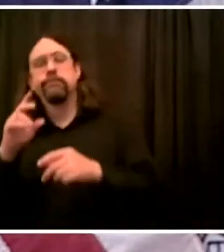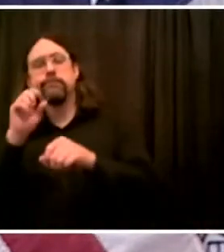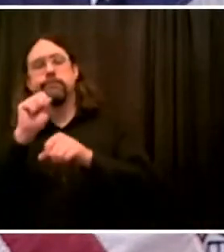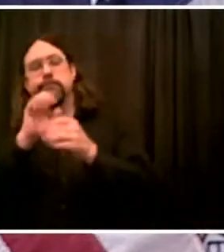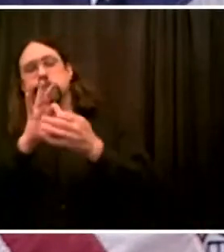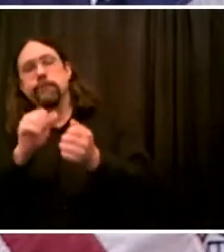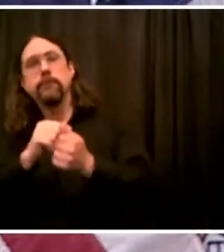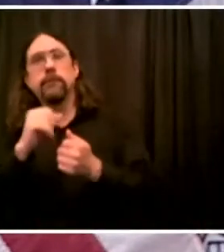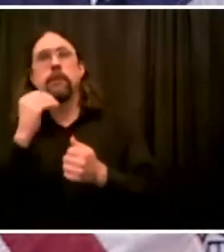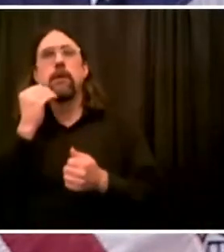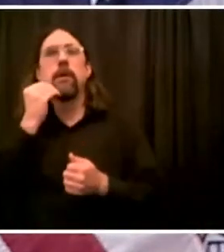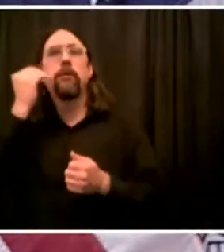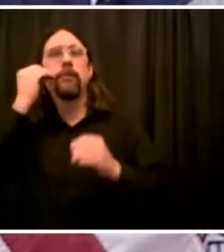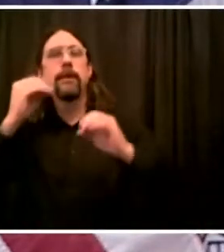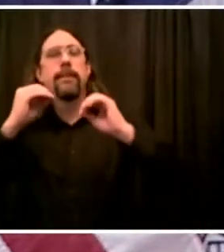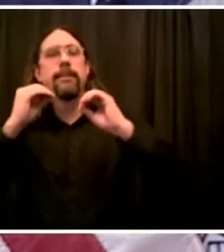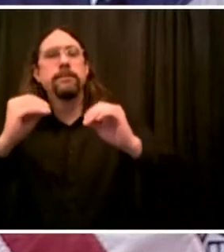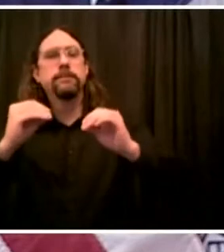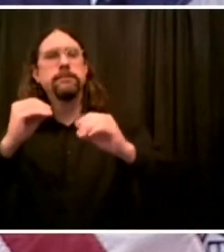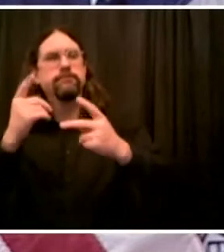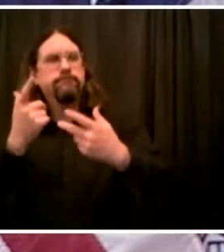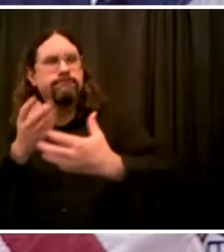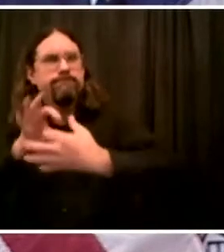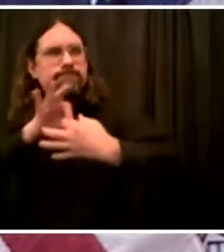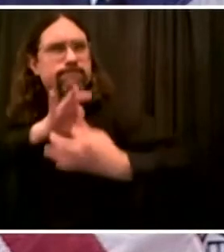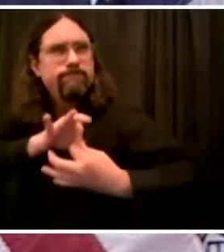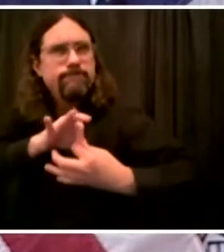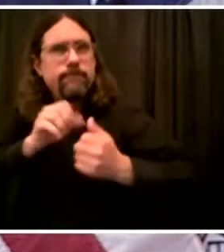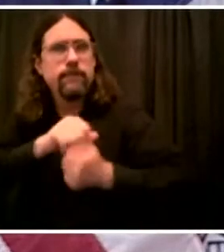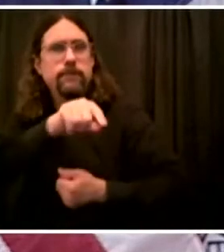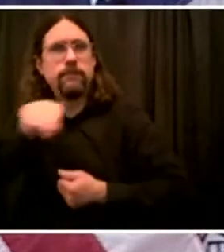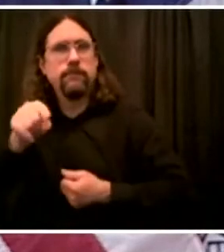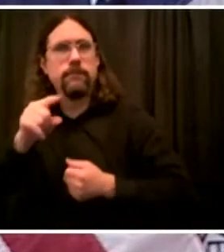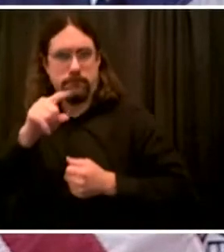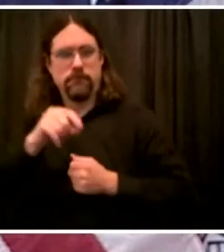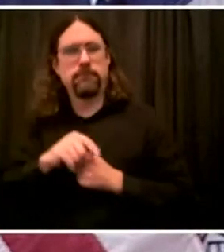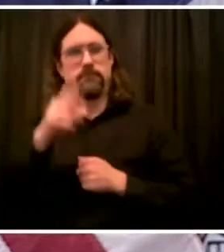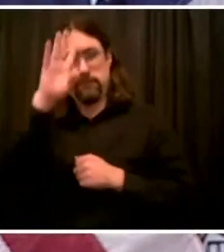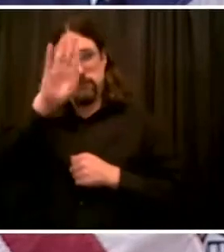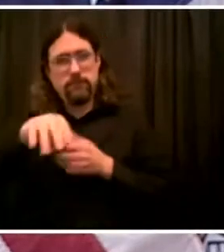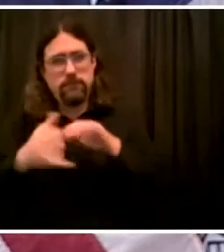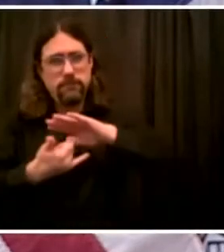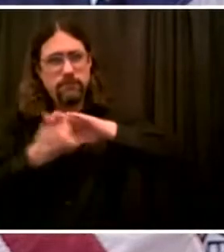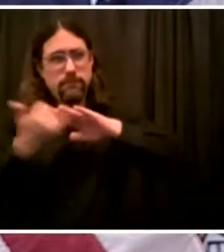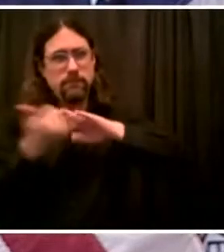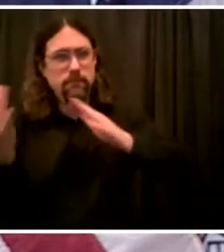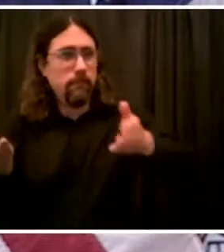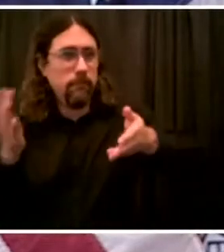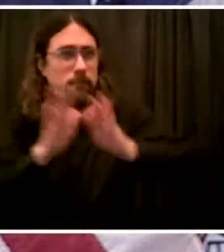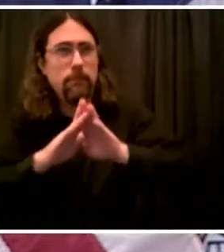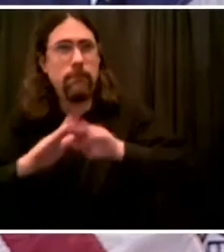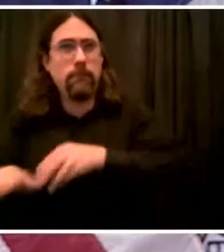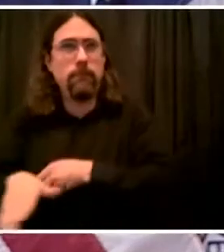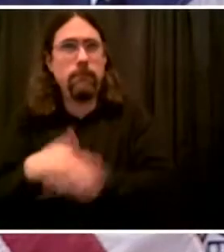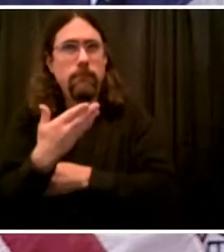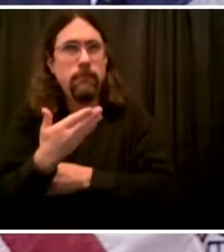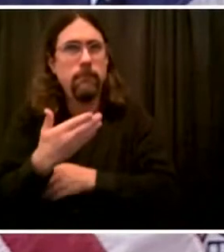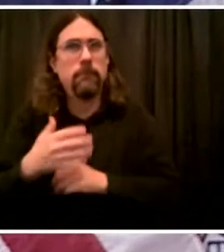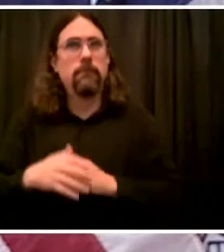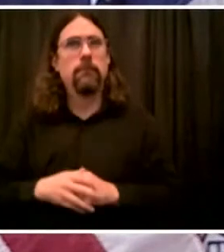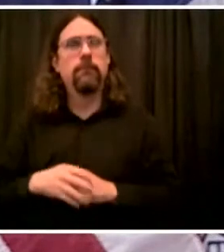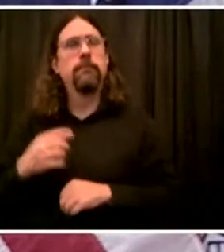And she spoke with some homeless people who said that they were not given a place to sleep. I know